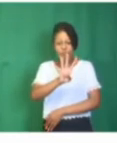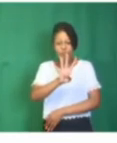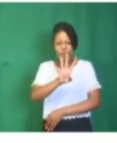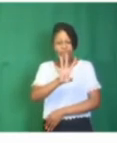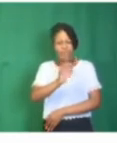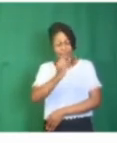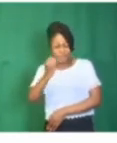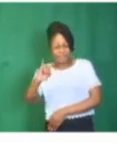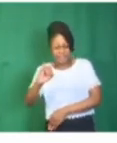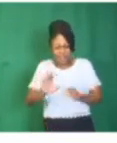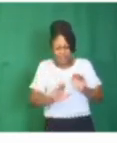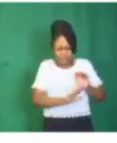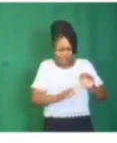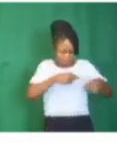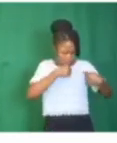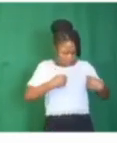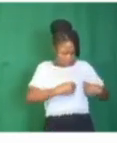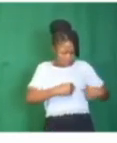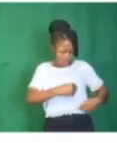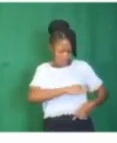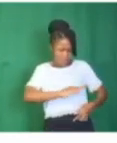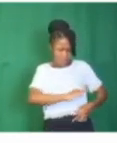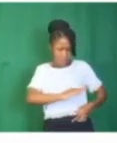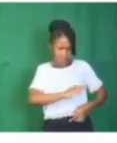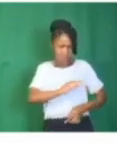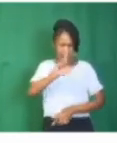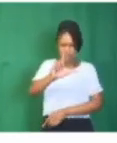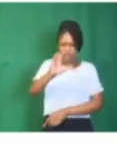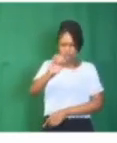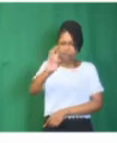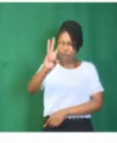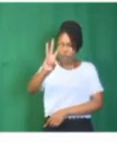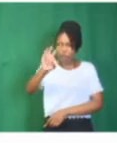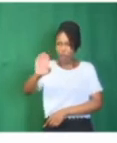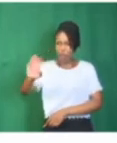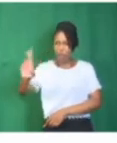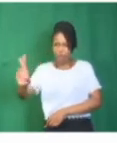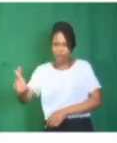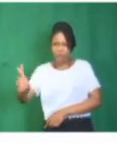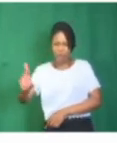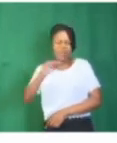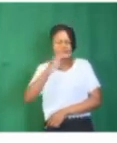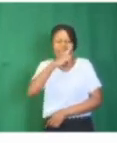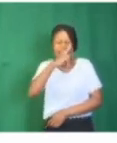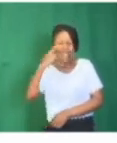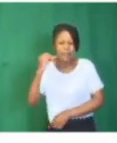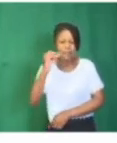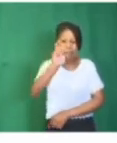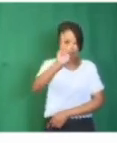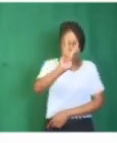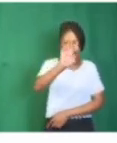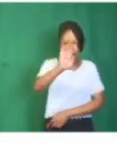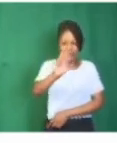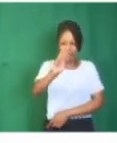chambers, this one and this one. We call these lower chambers highlighted in green. We call them the ventricles. The